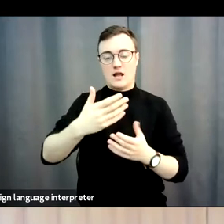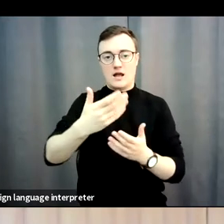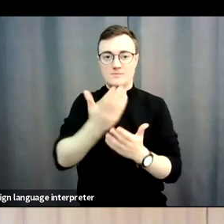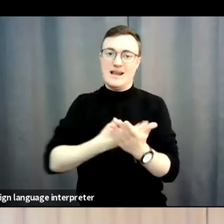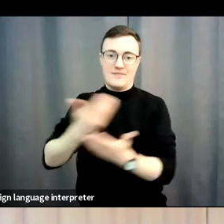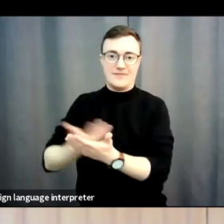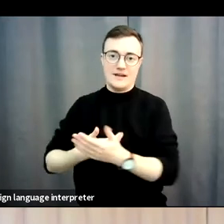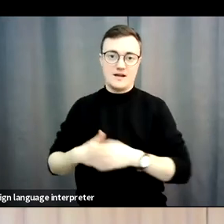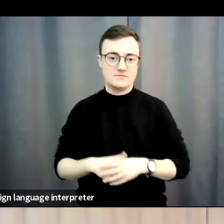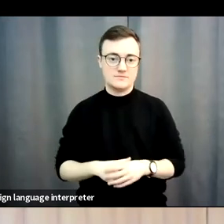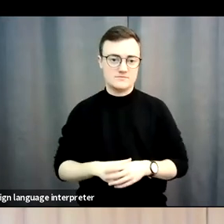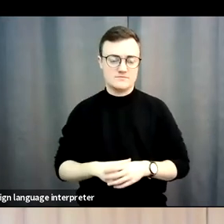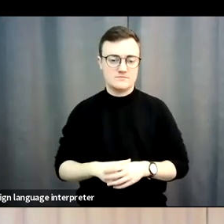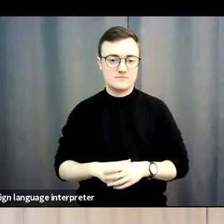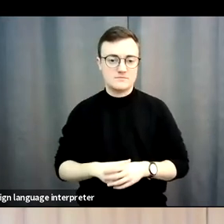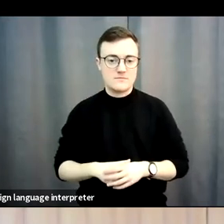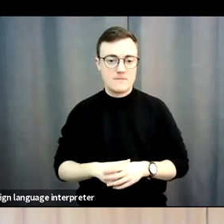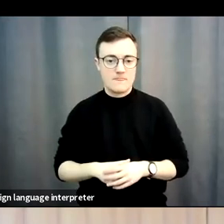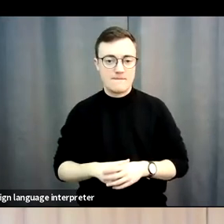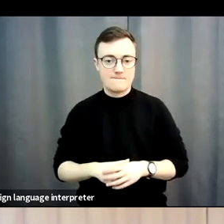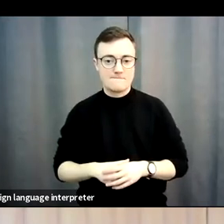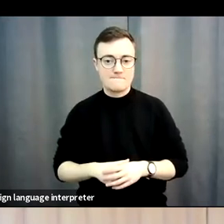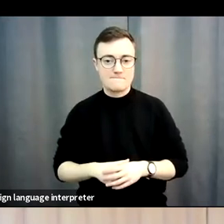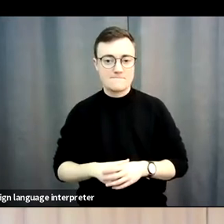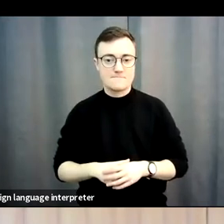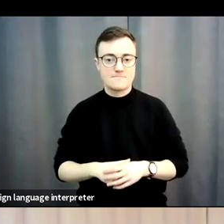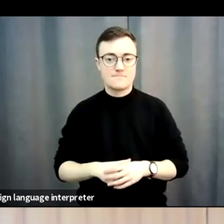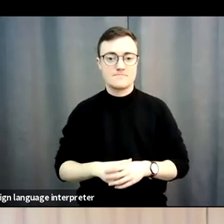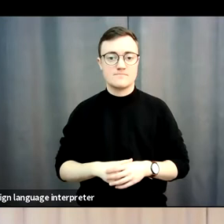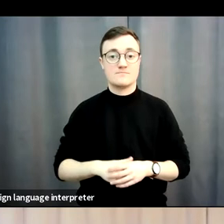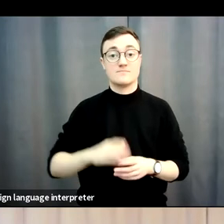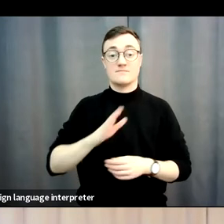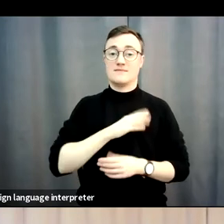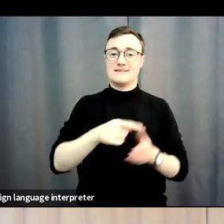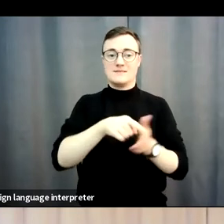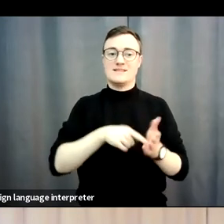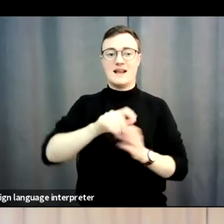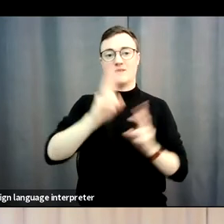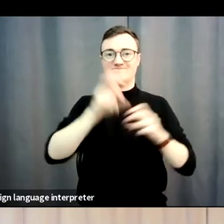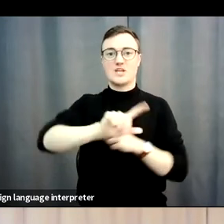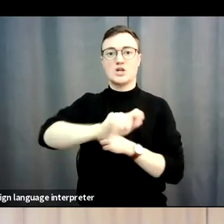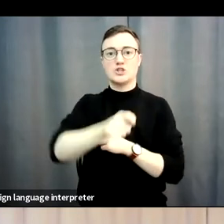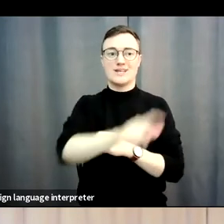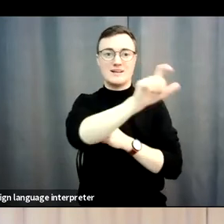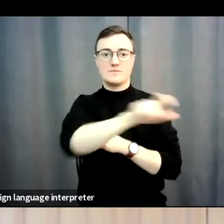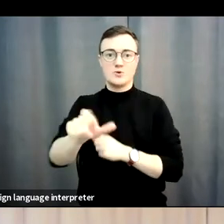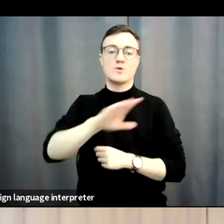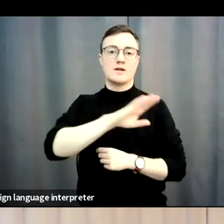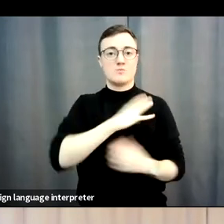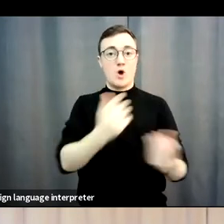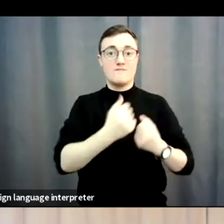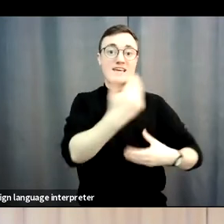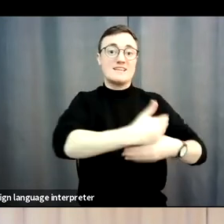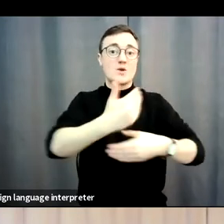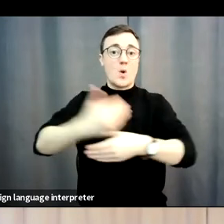difference. They play an important role in promoting participation and accessibility. In the report, we describe some of the